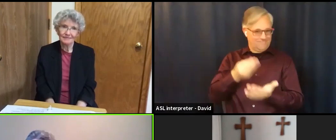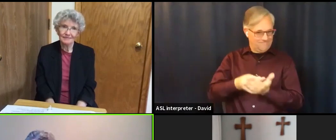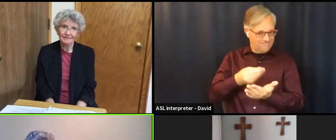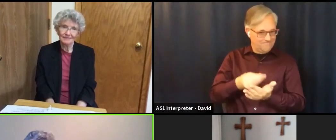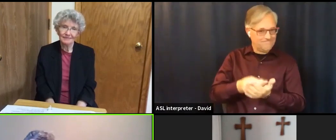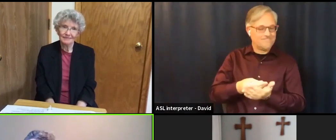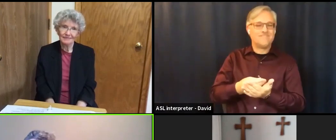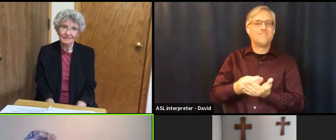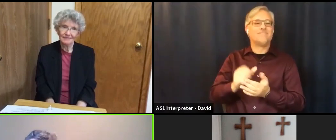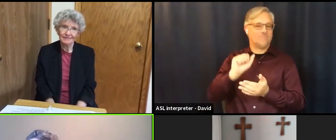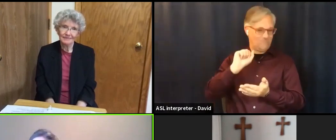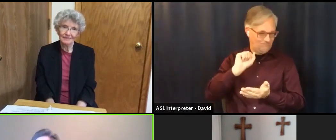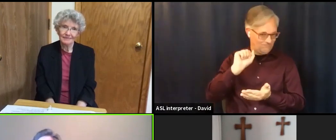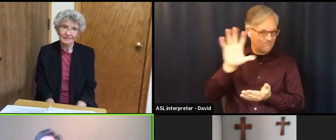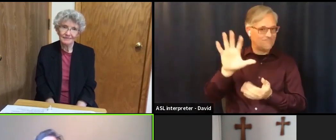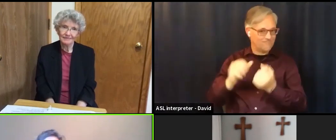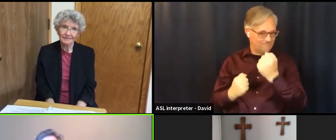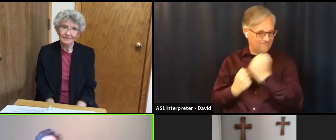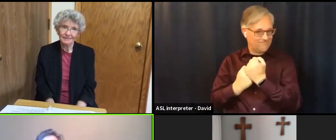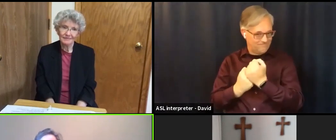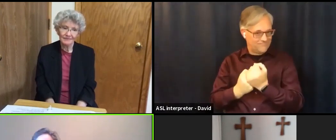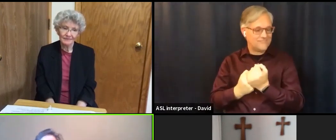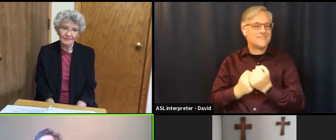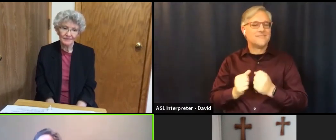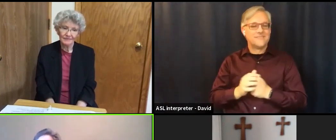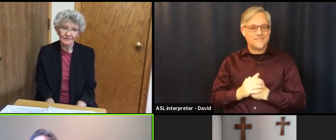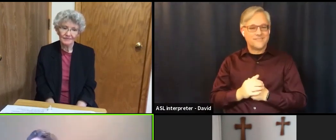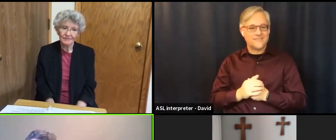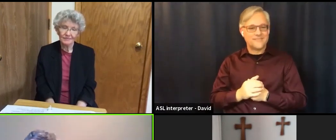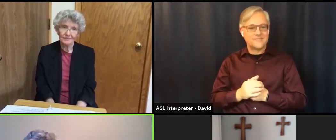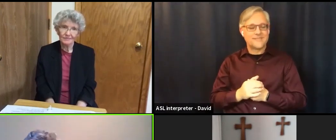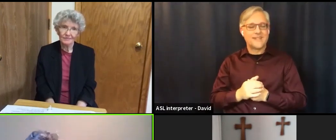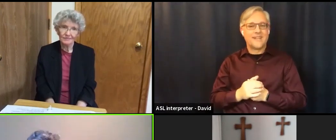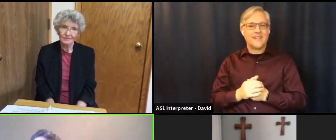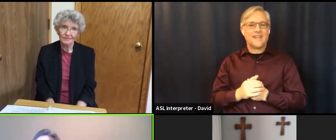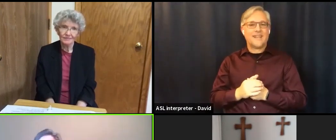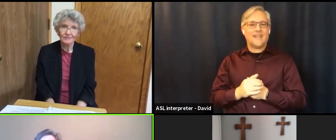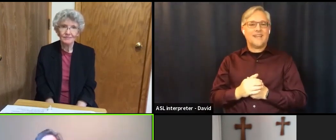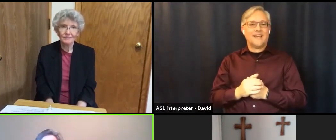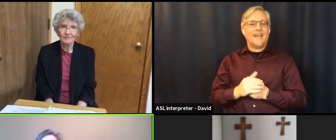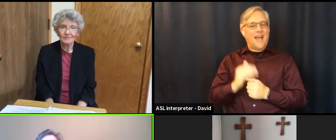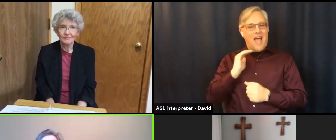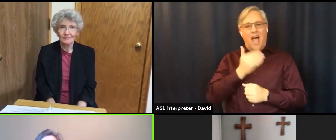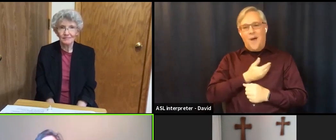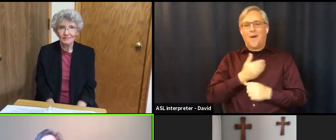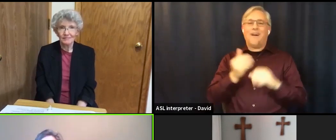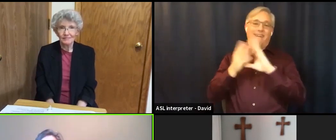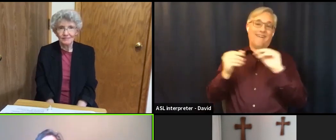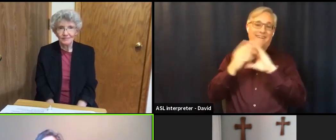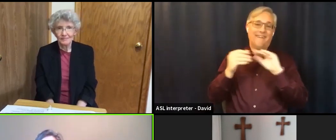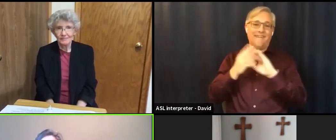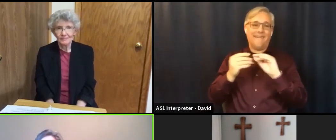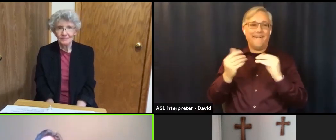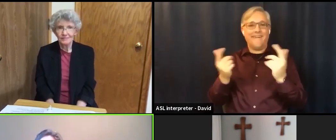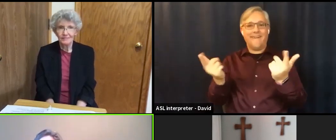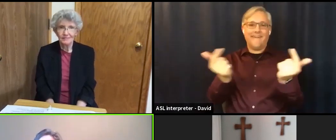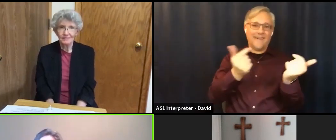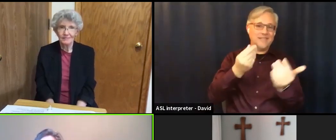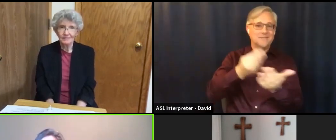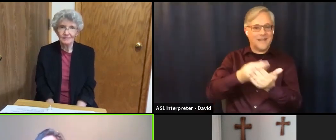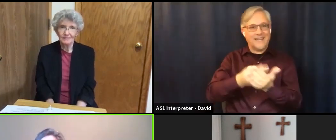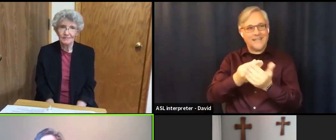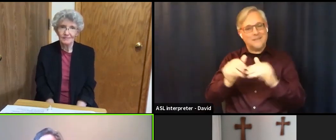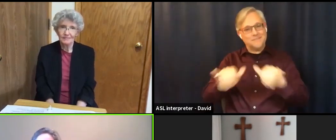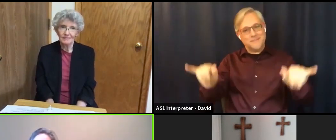in. And the spiel goes on and on, right? But we continue to do the work